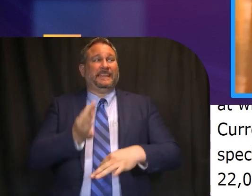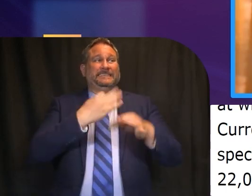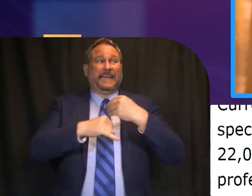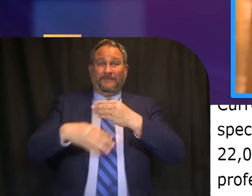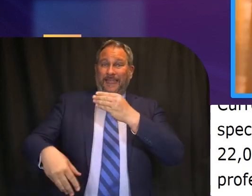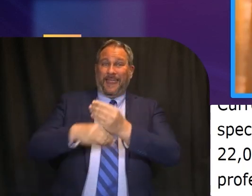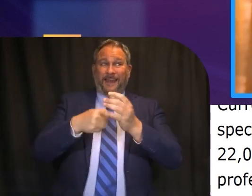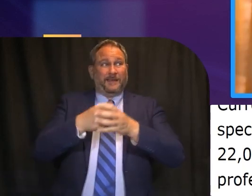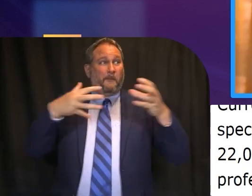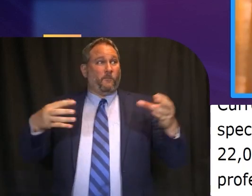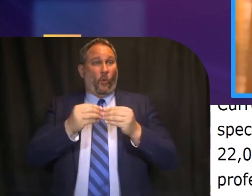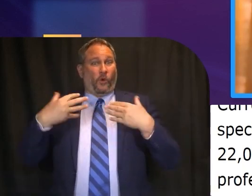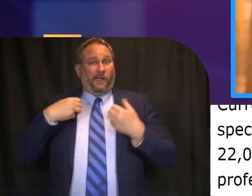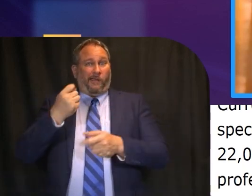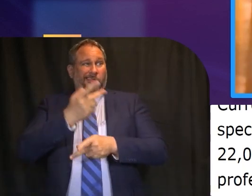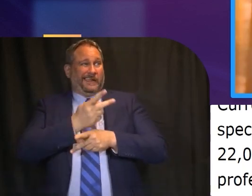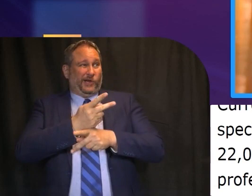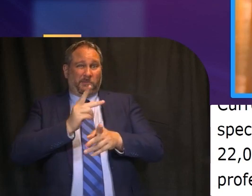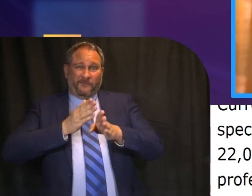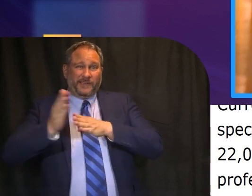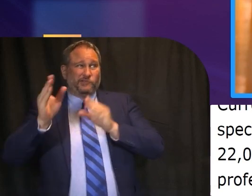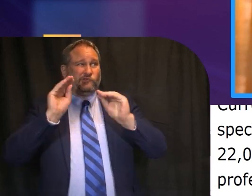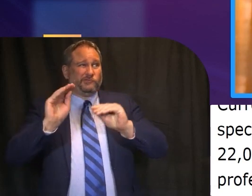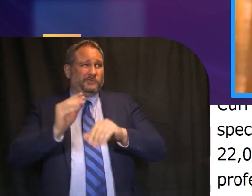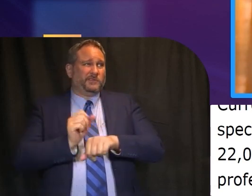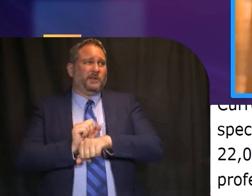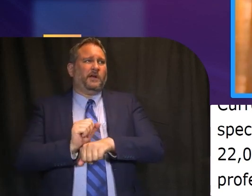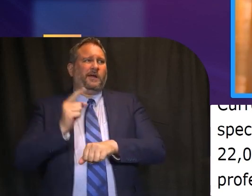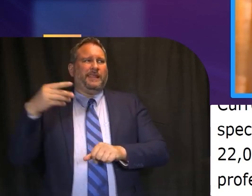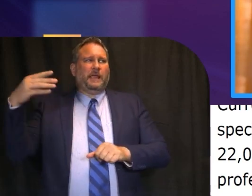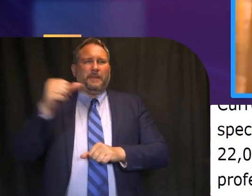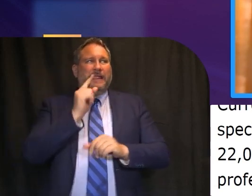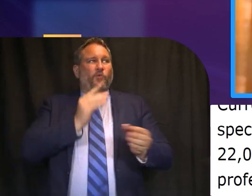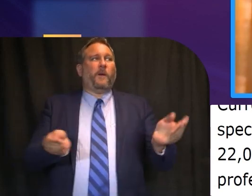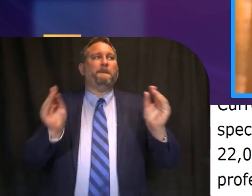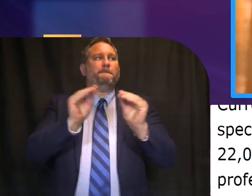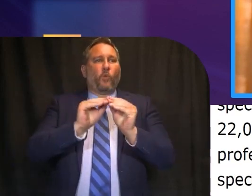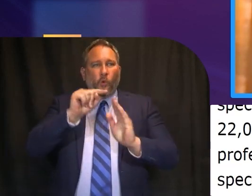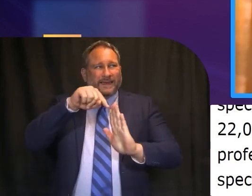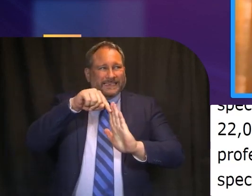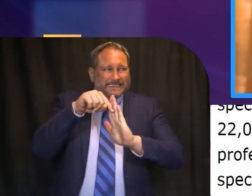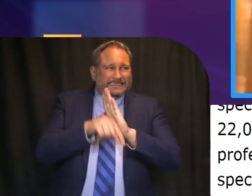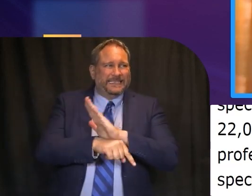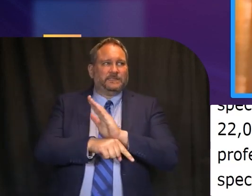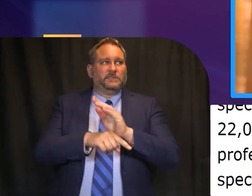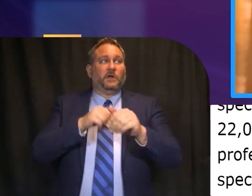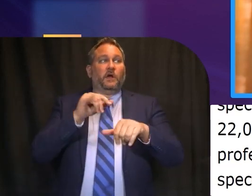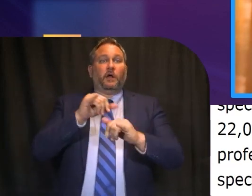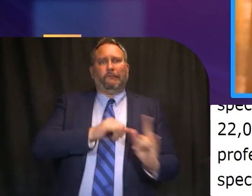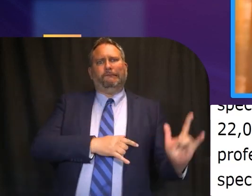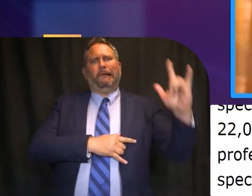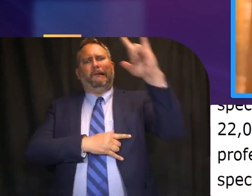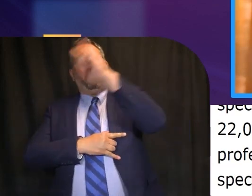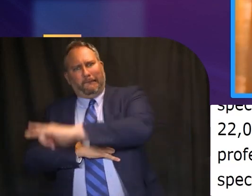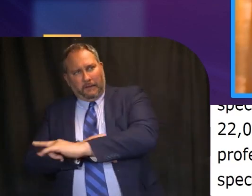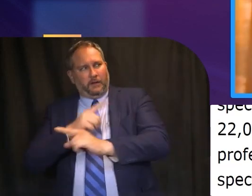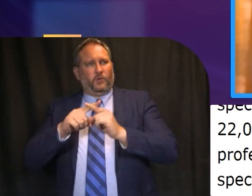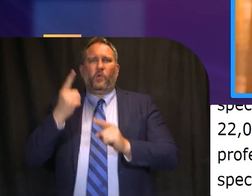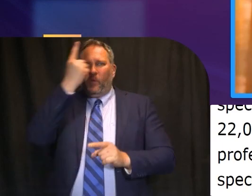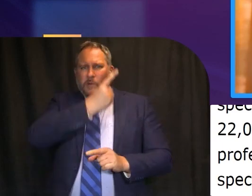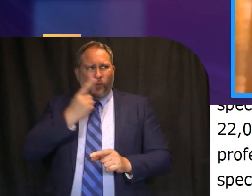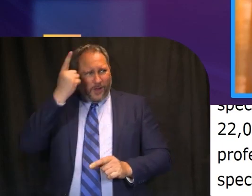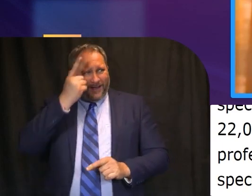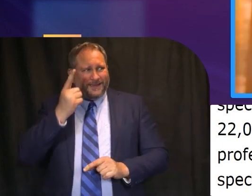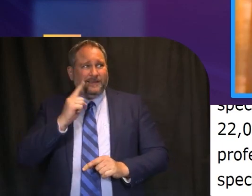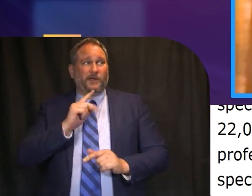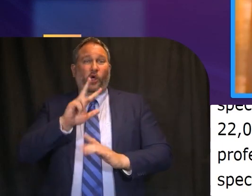need more in-depth or specialty care to be flown to the state of Hawaii at the cost of $3,000 round trip, not including the cost of a